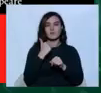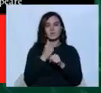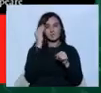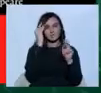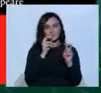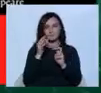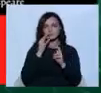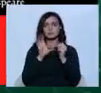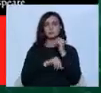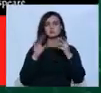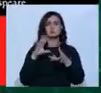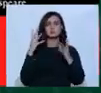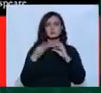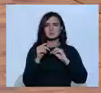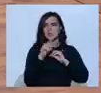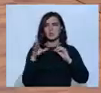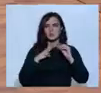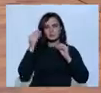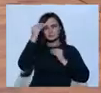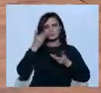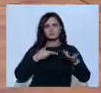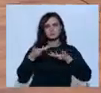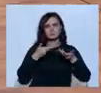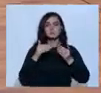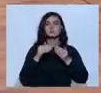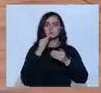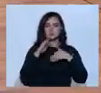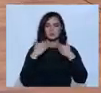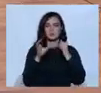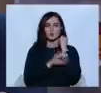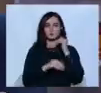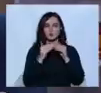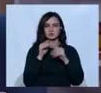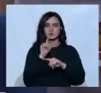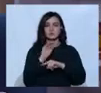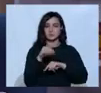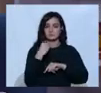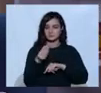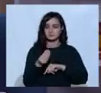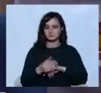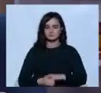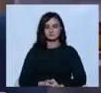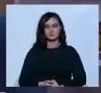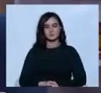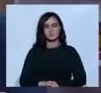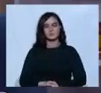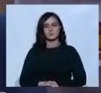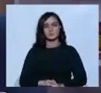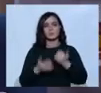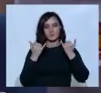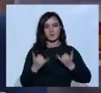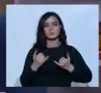and giving you some homework. My favorite part. Now, our first vocabulary word comes from